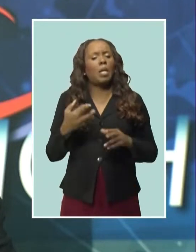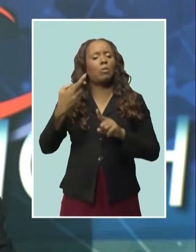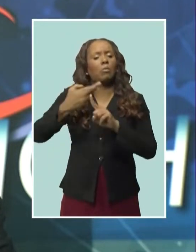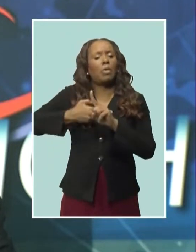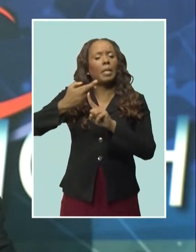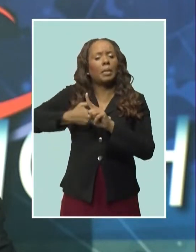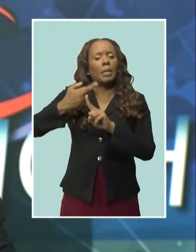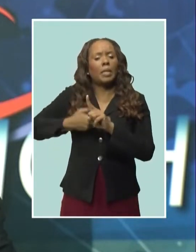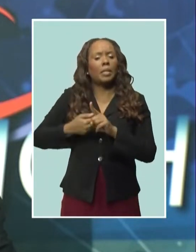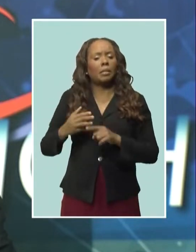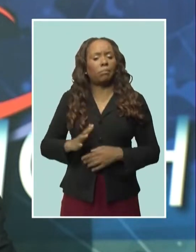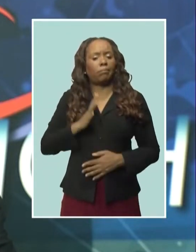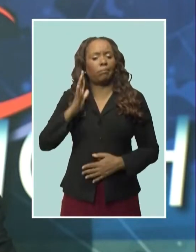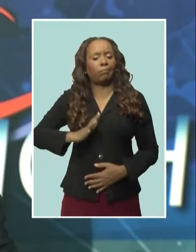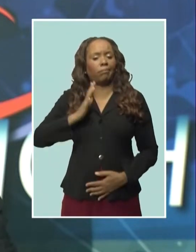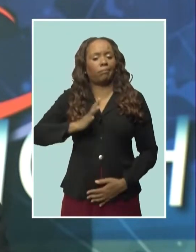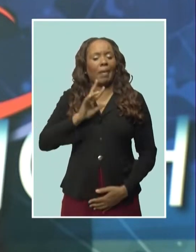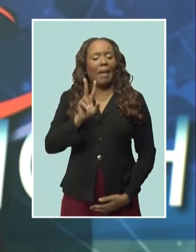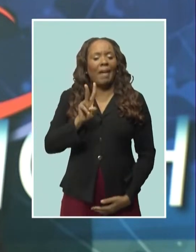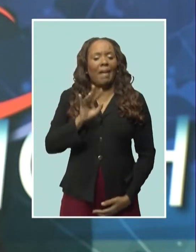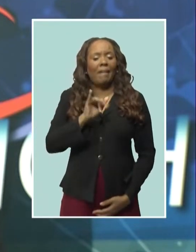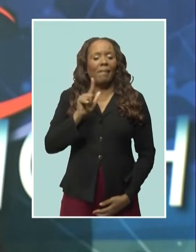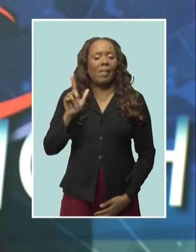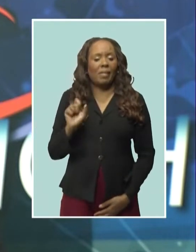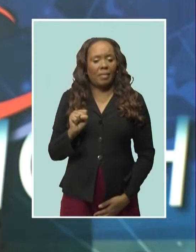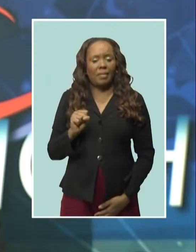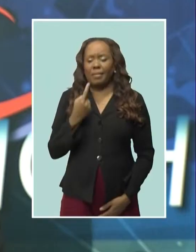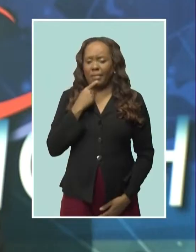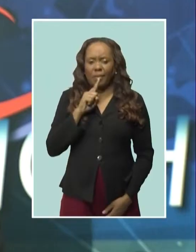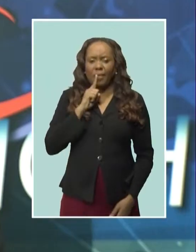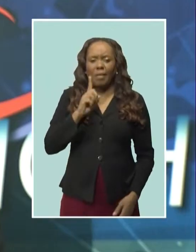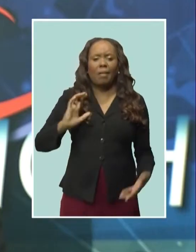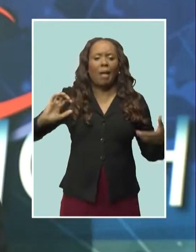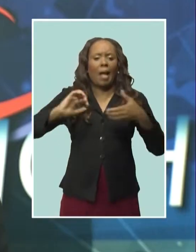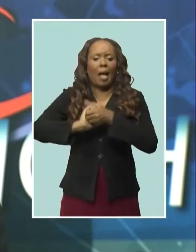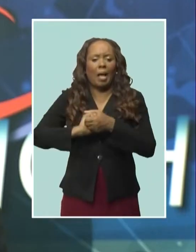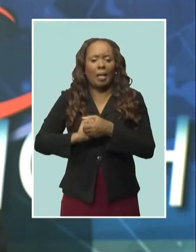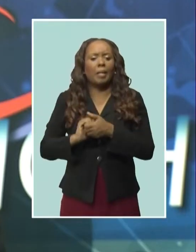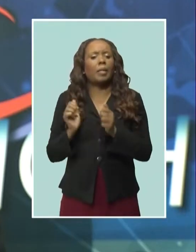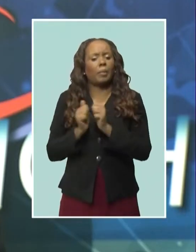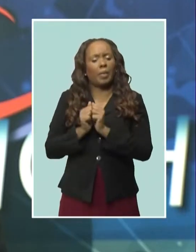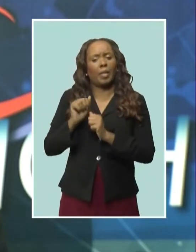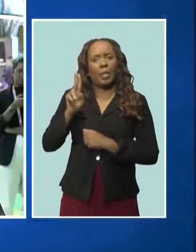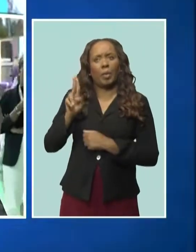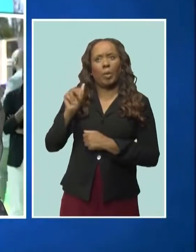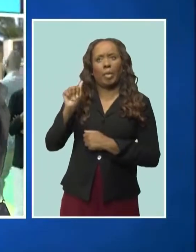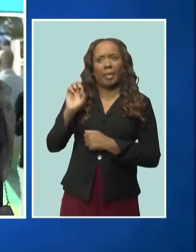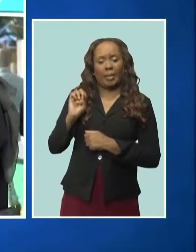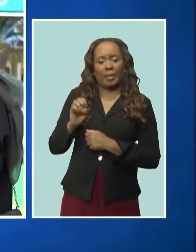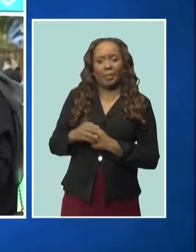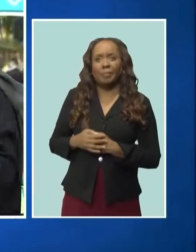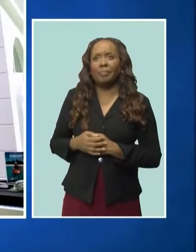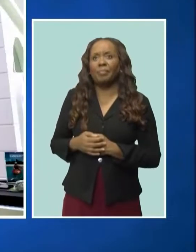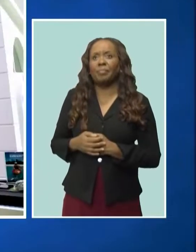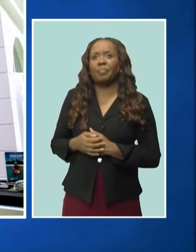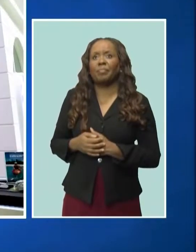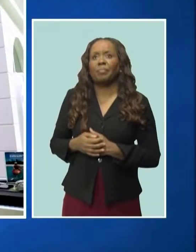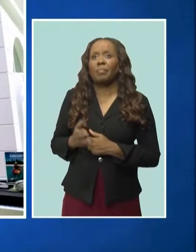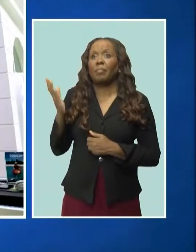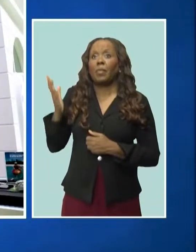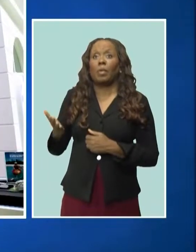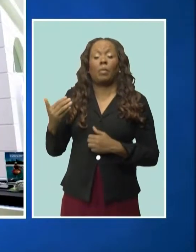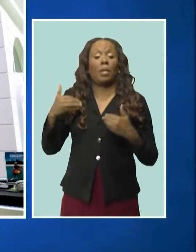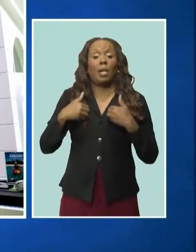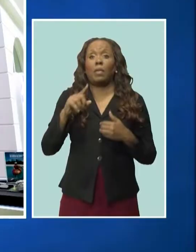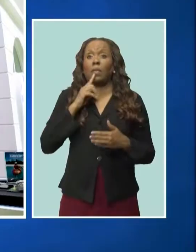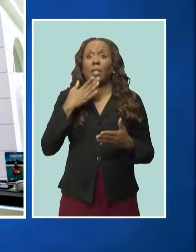forming partnerships with some of the leading travel entities in the UAE. The quality of villas that we have in Barbados is